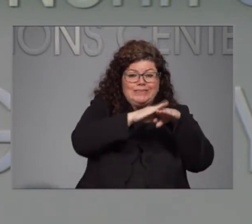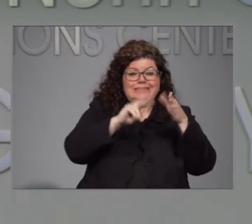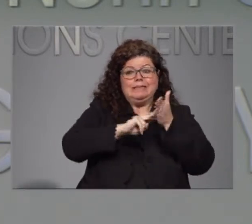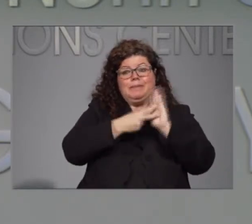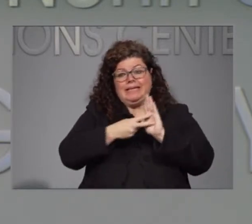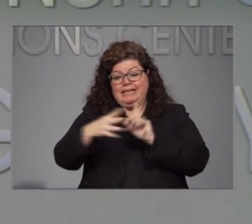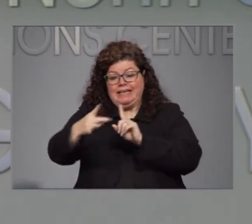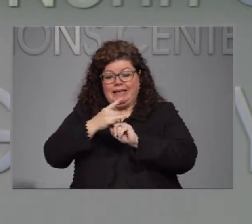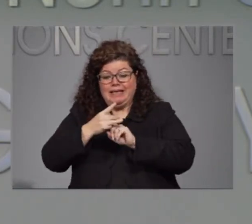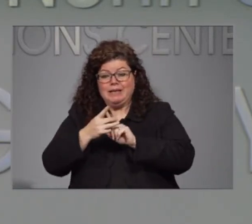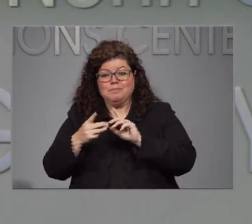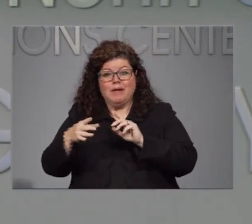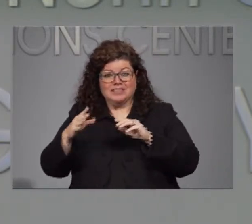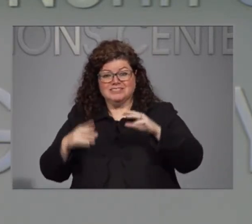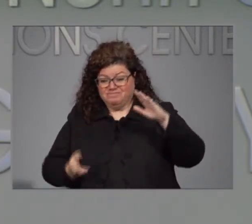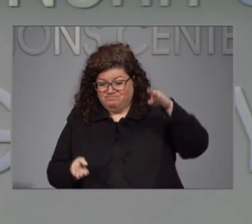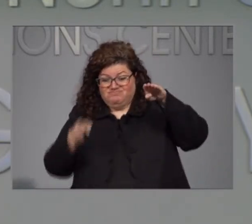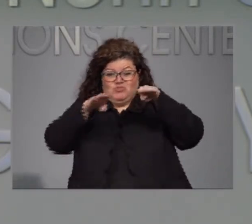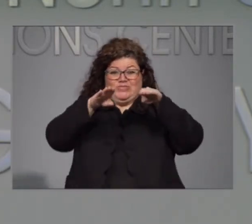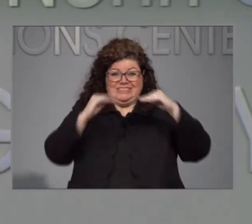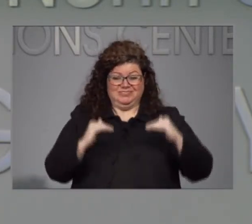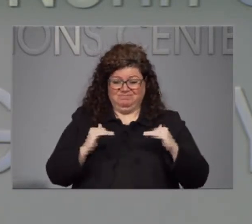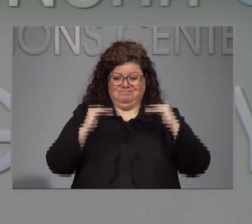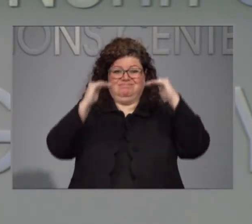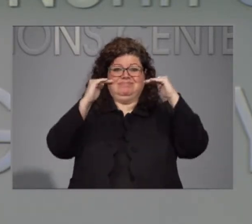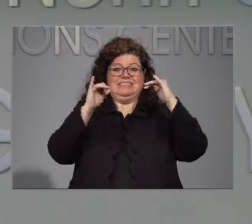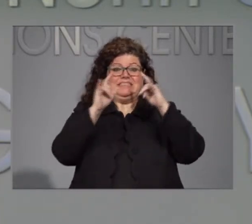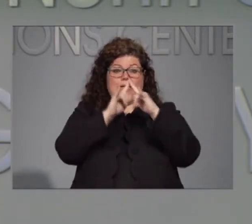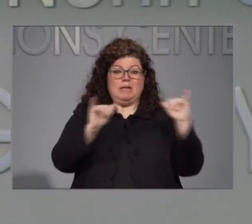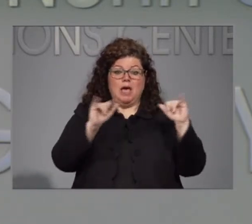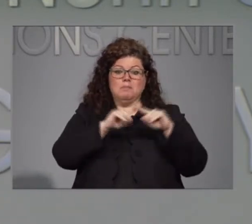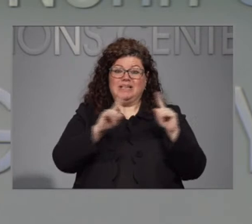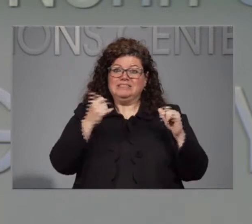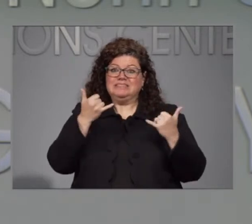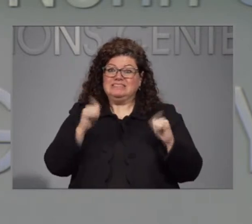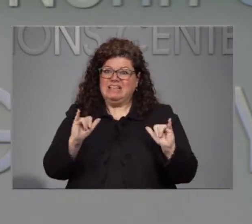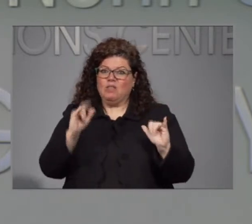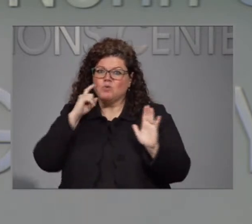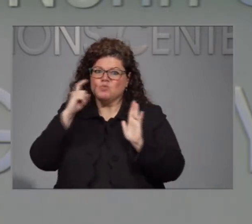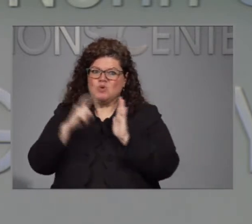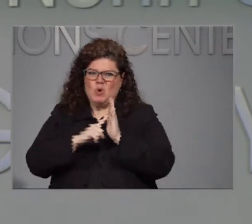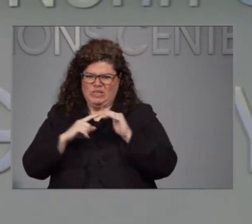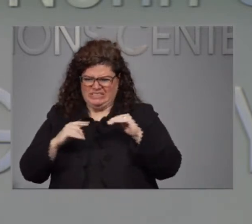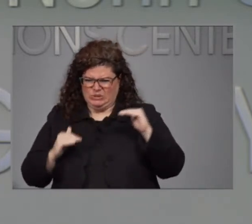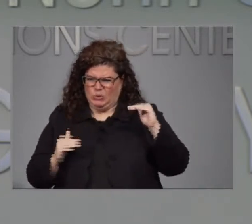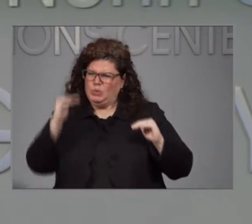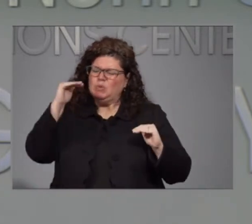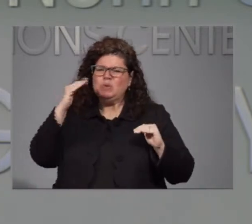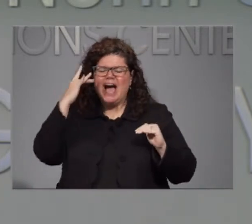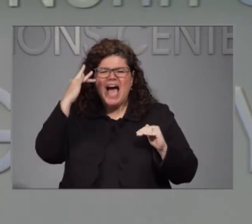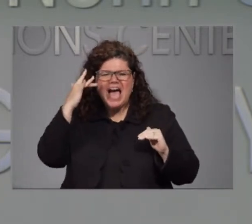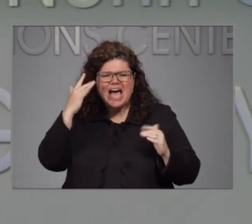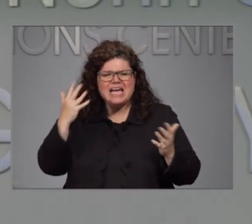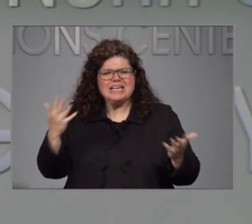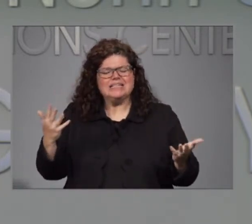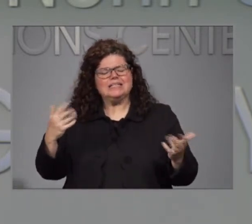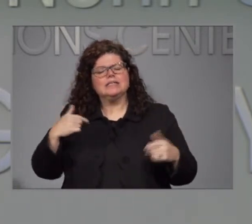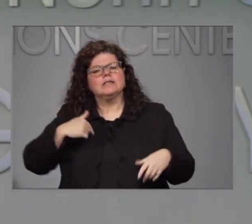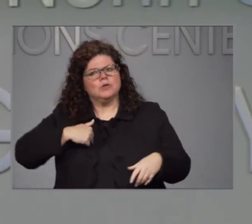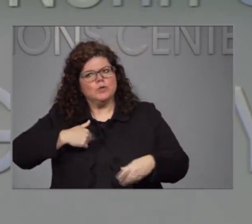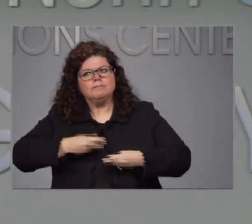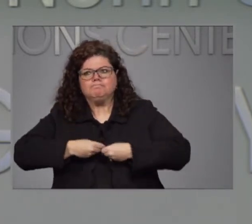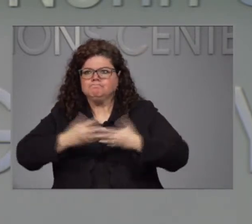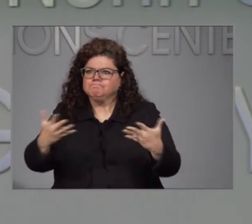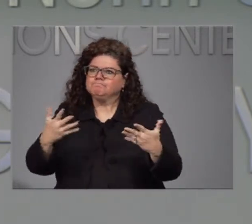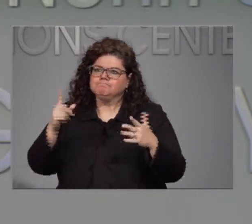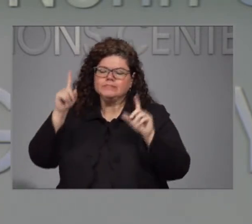care, and this has to be taken seriously. In the last week, we've done an average of over 15,000 tests a day, and this is a high number